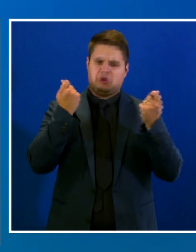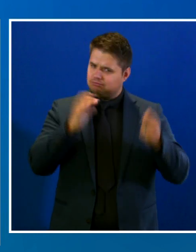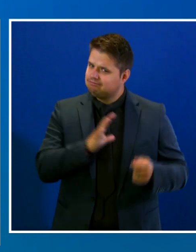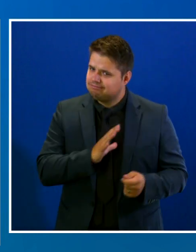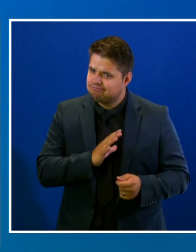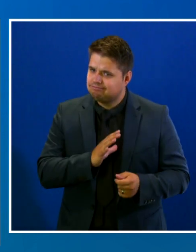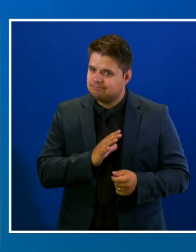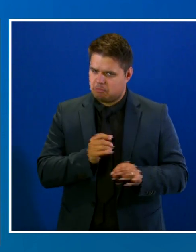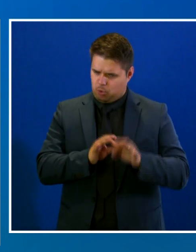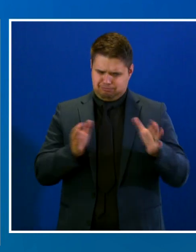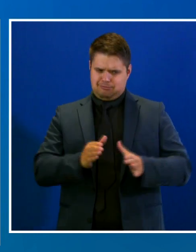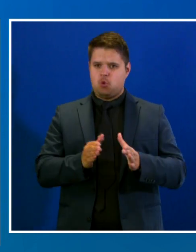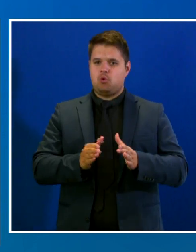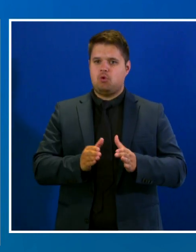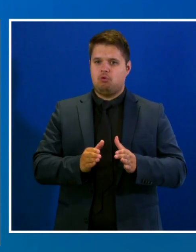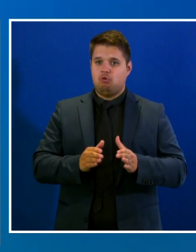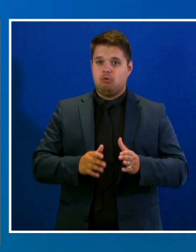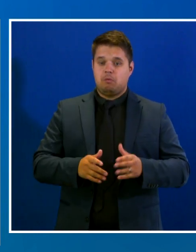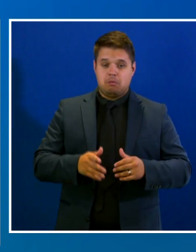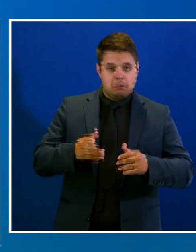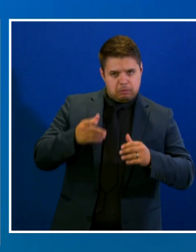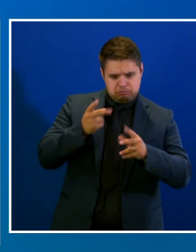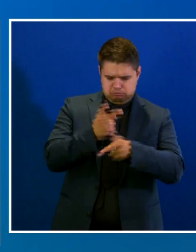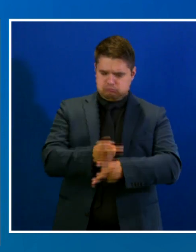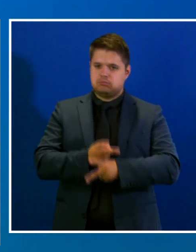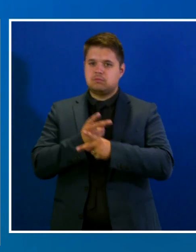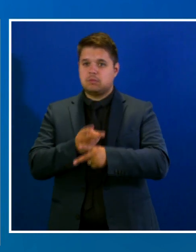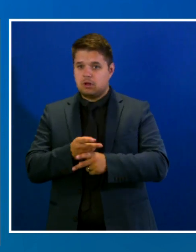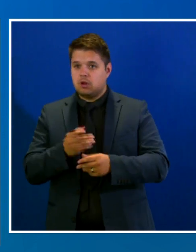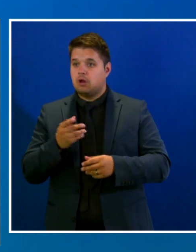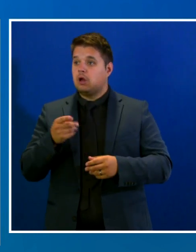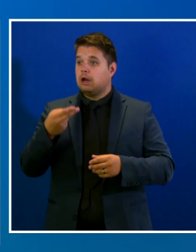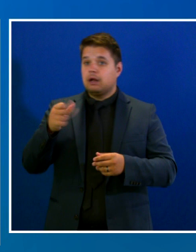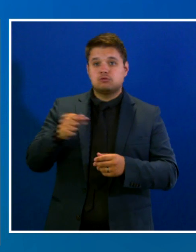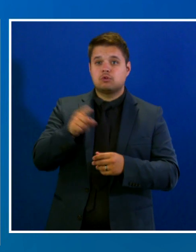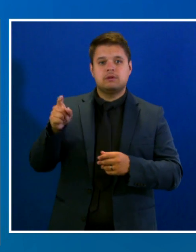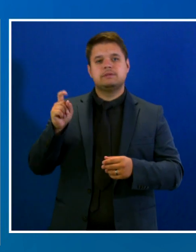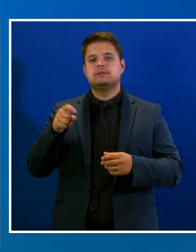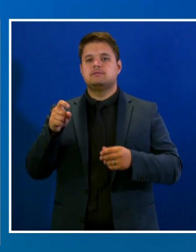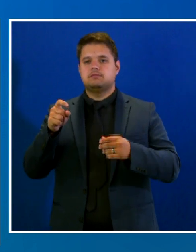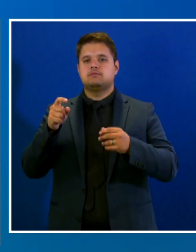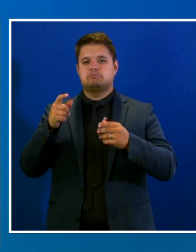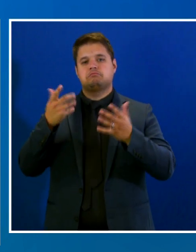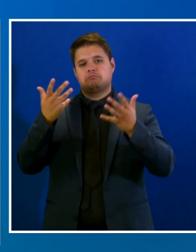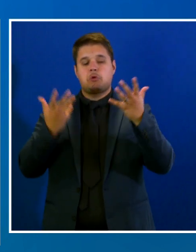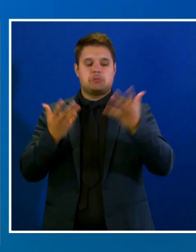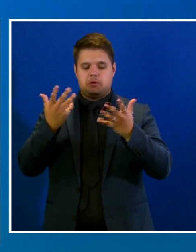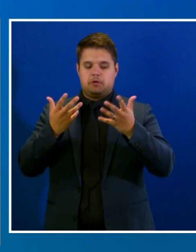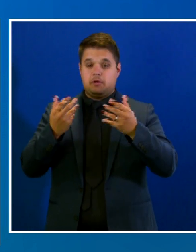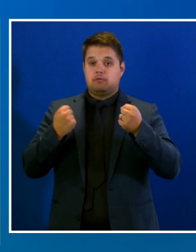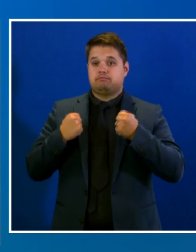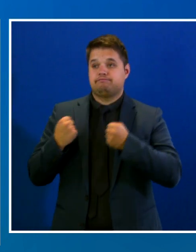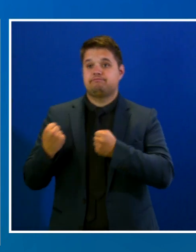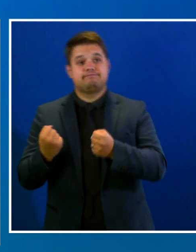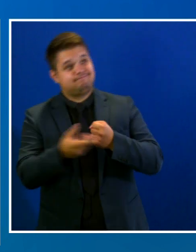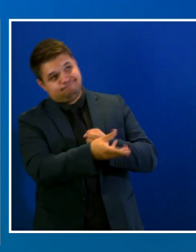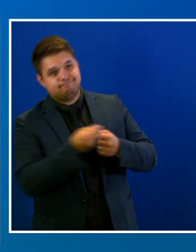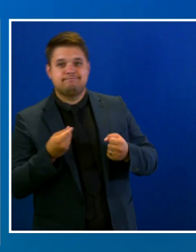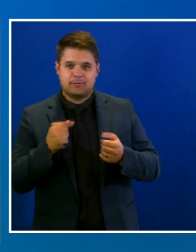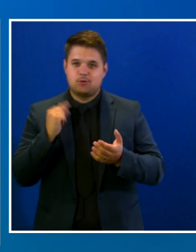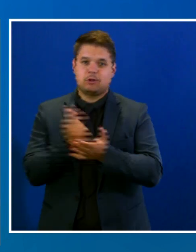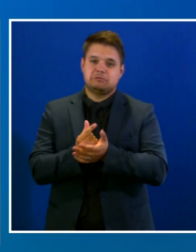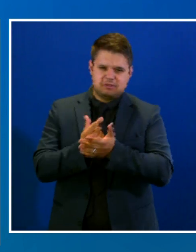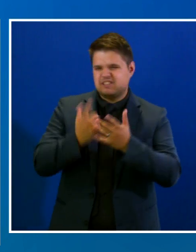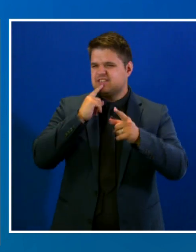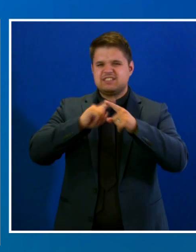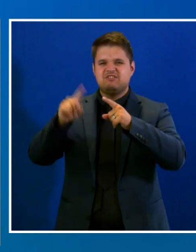rates, some Vancouver public high schools may hold drive-through ceremonies. On behalf of myself